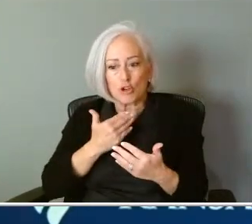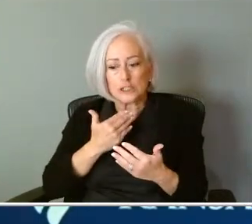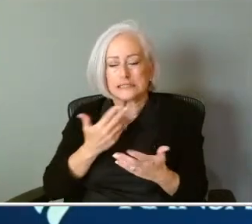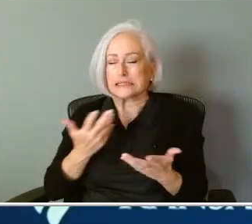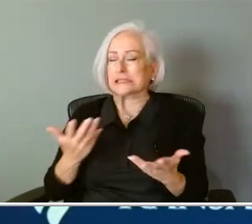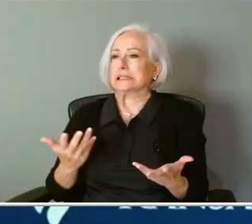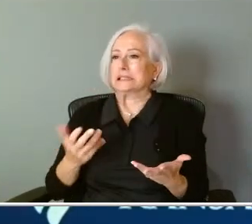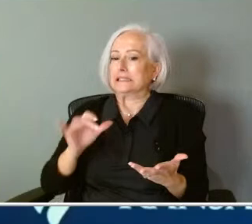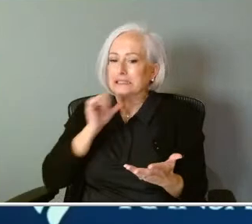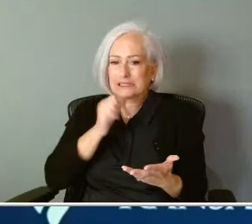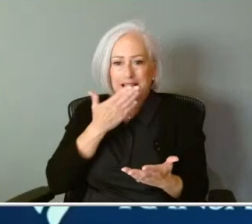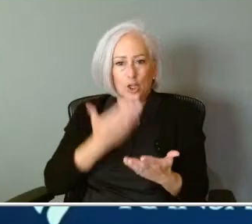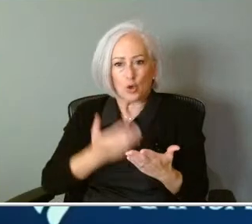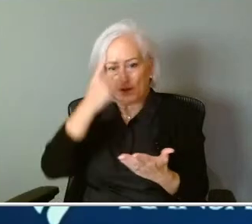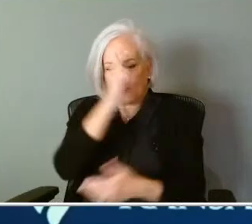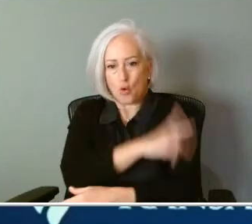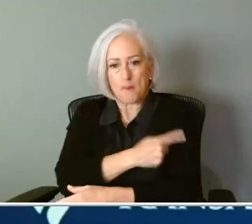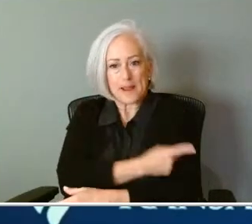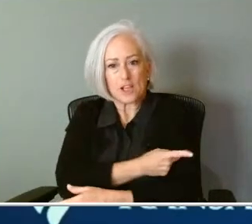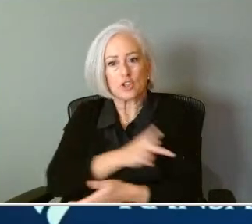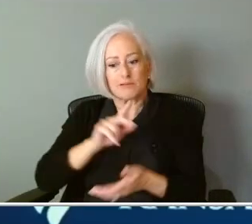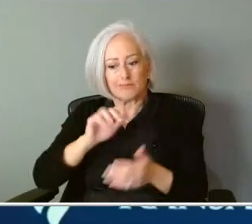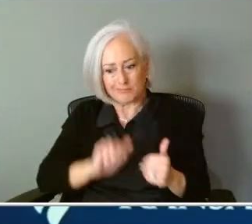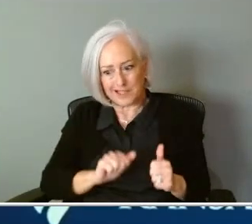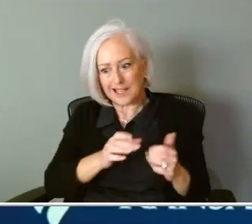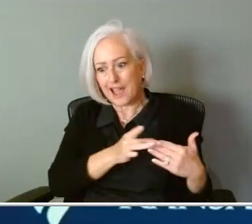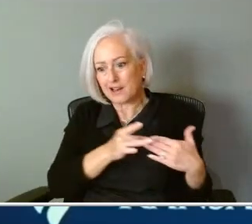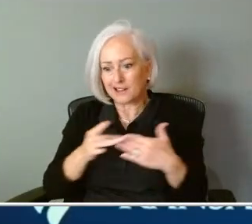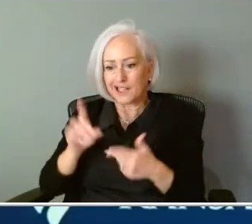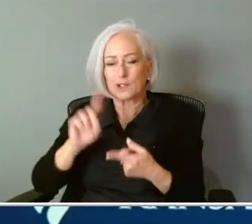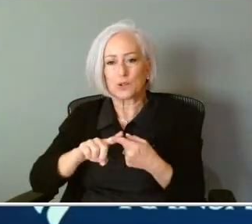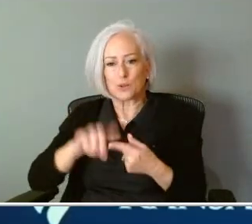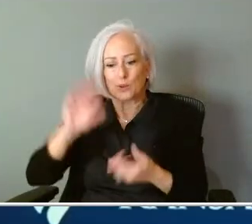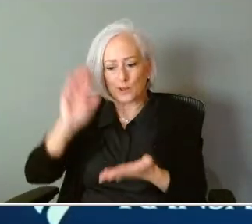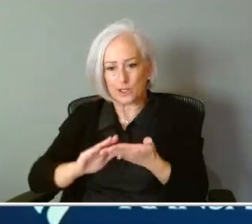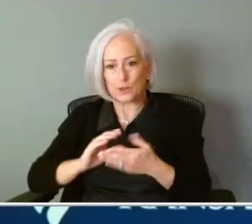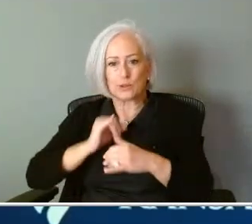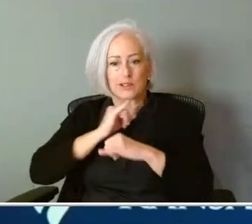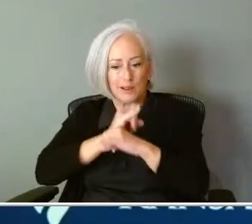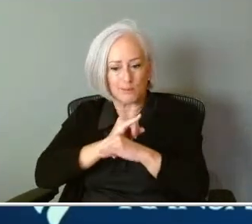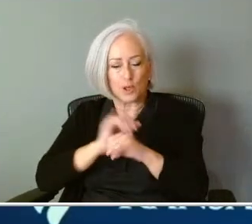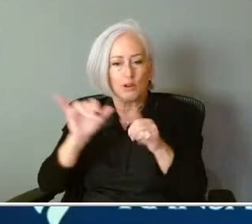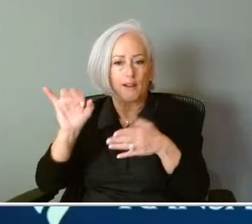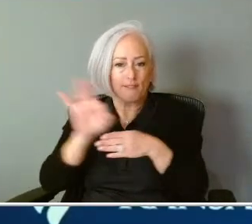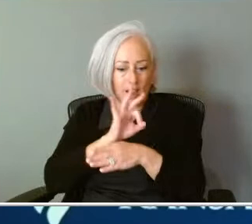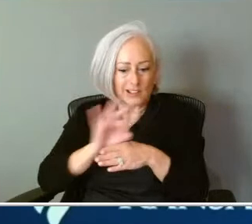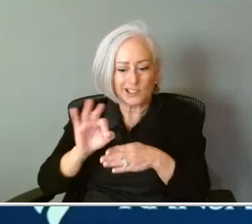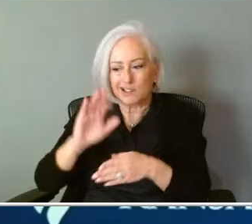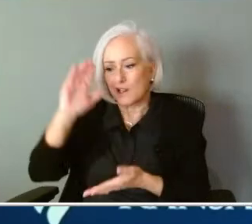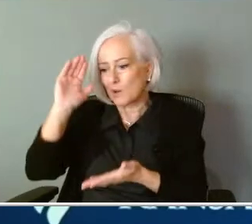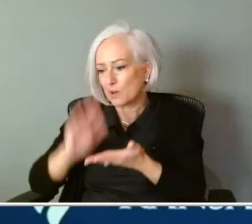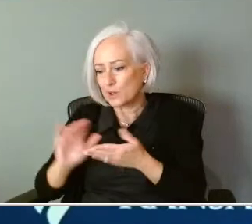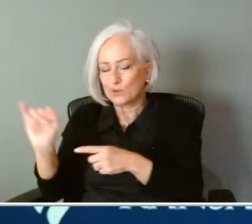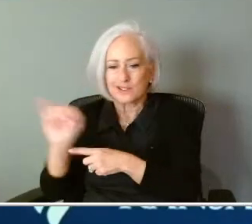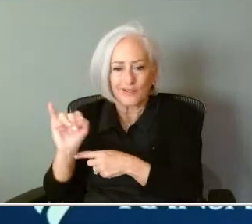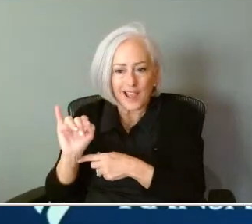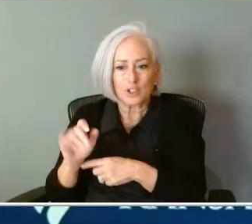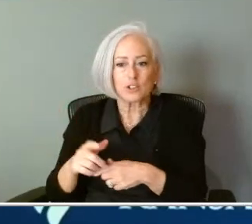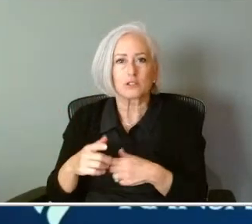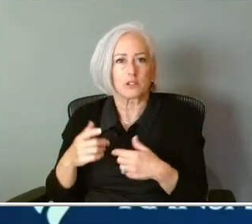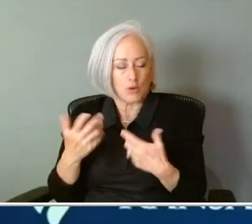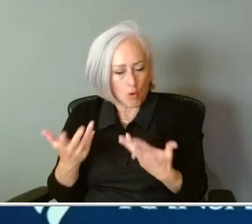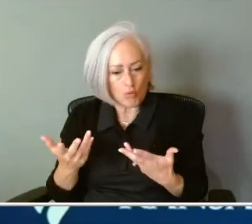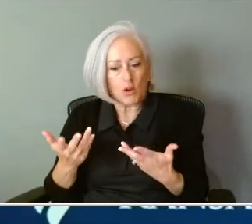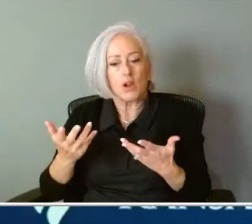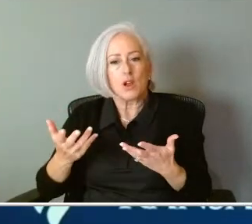That also can lead to reduced immune function, increased infections. So what we're looking at is giving a